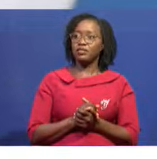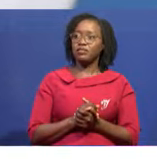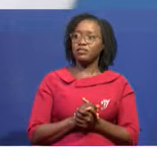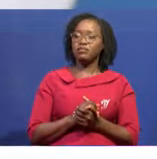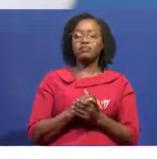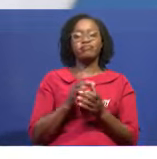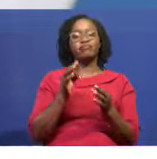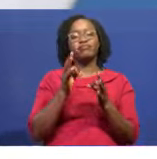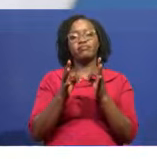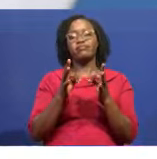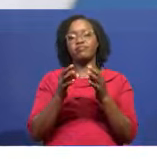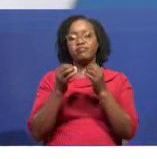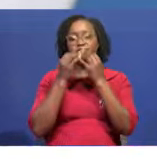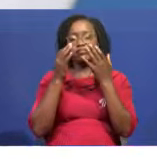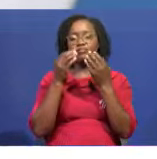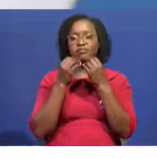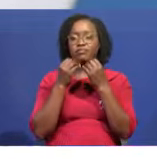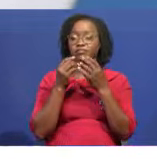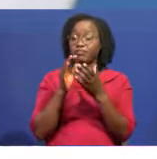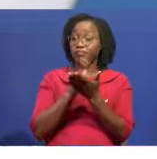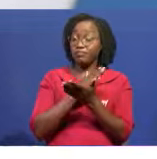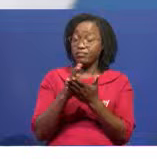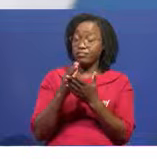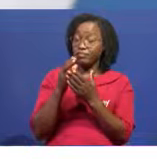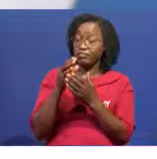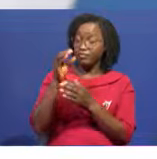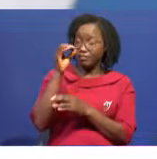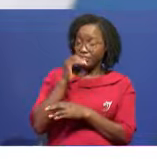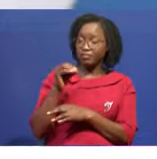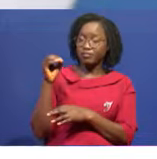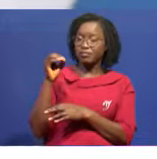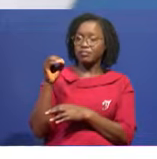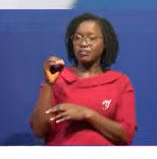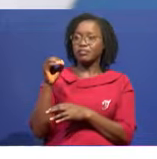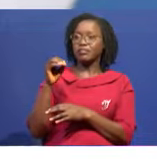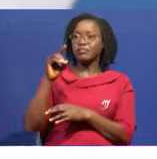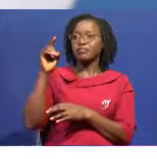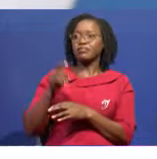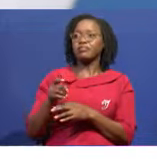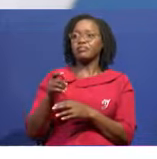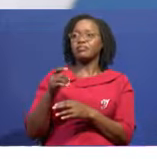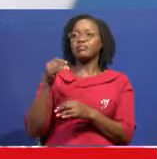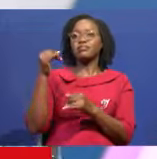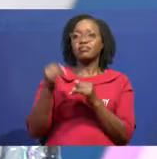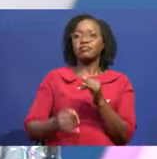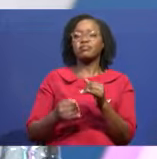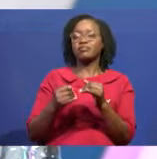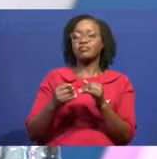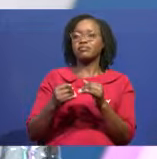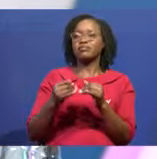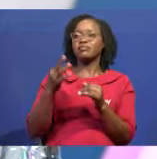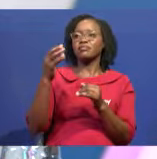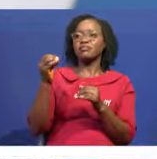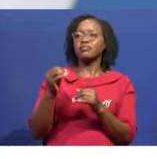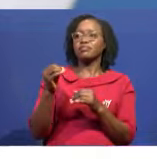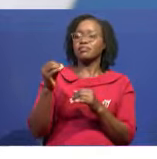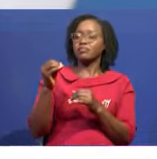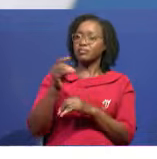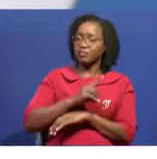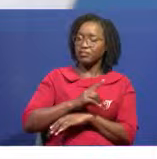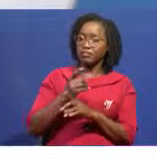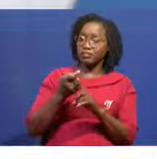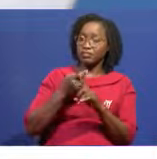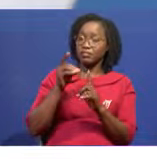don't give you that information, you come to us within 21 days, and you must do so before the lapse of 30 days from the date they failed to do